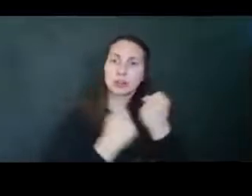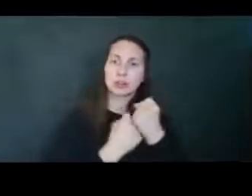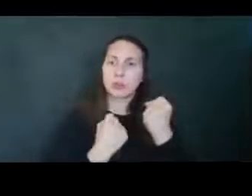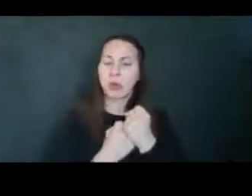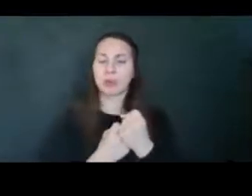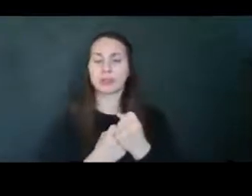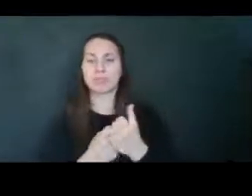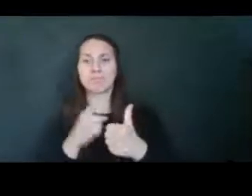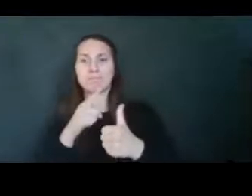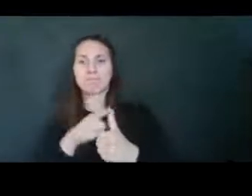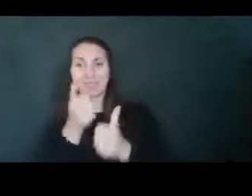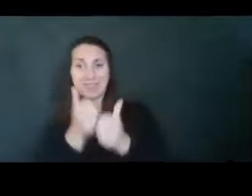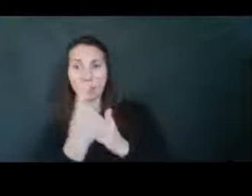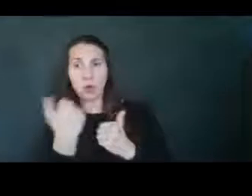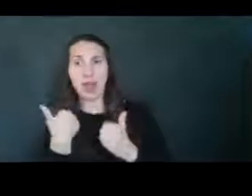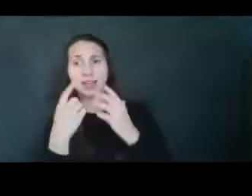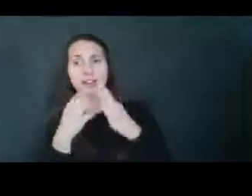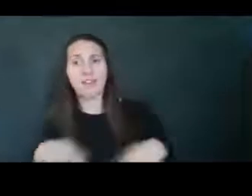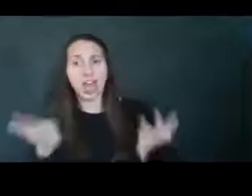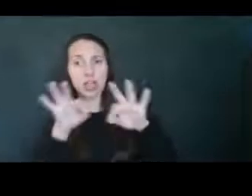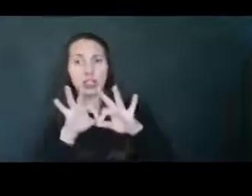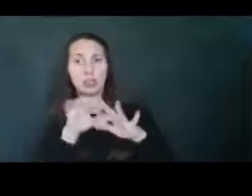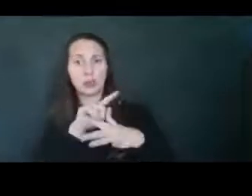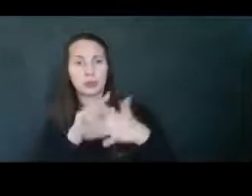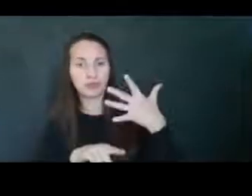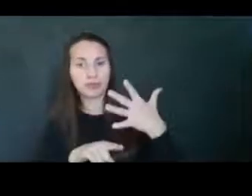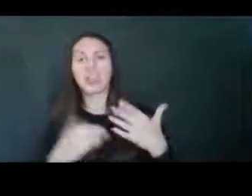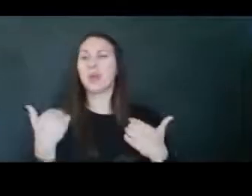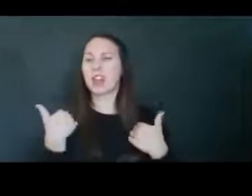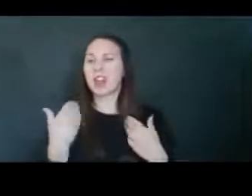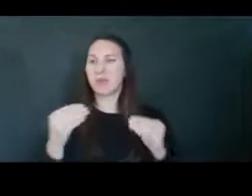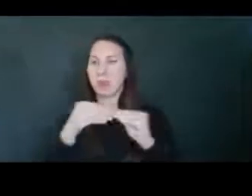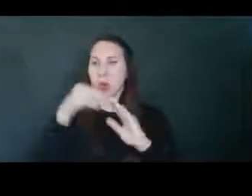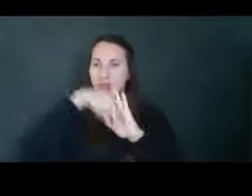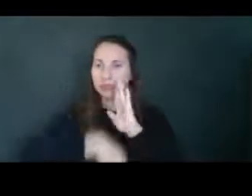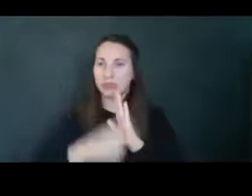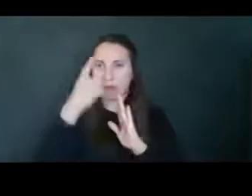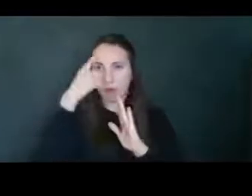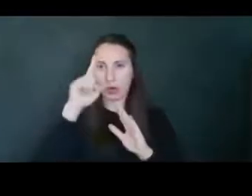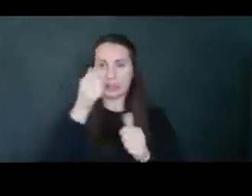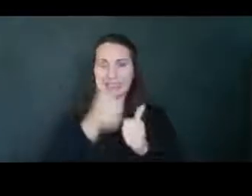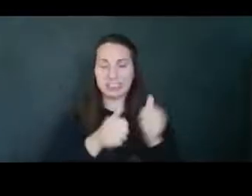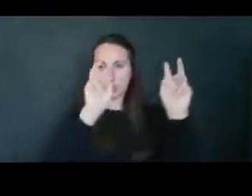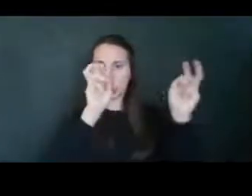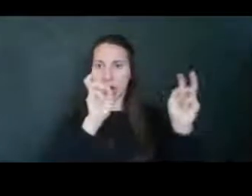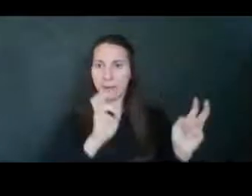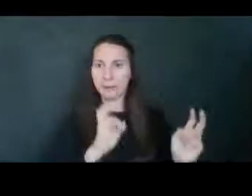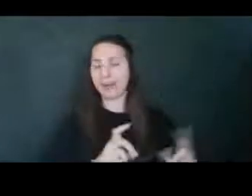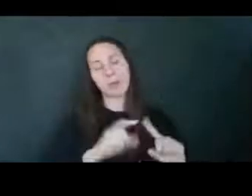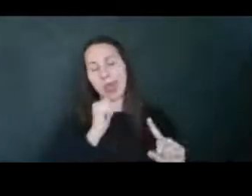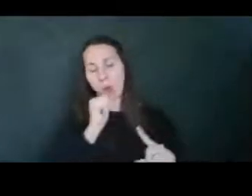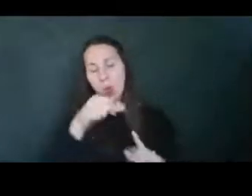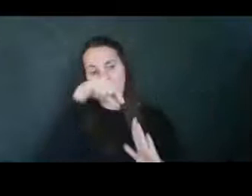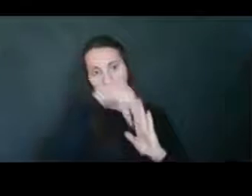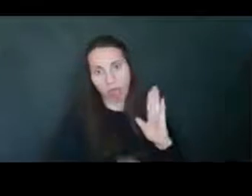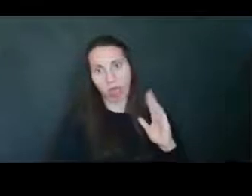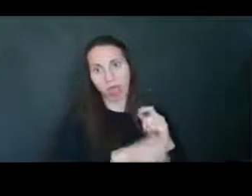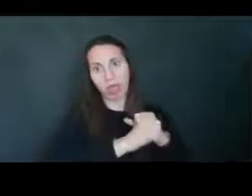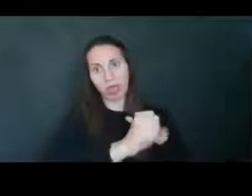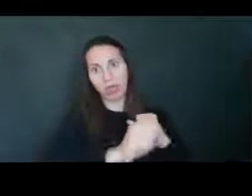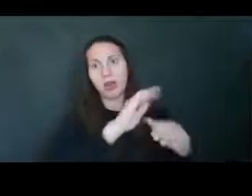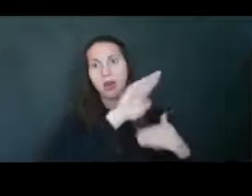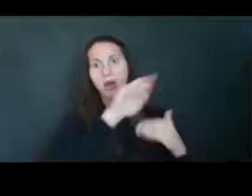a little bit about each of those topics, but I won't go into everything. I'm just giving you some snapshots here.